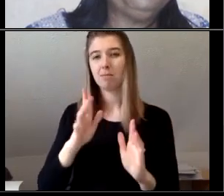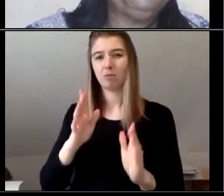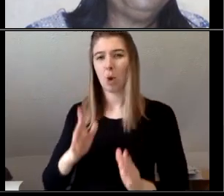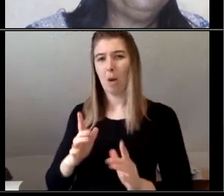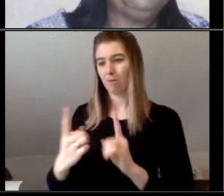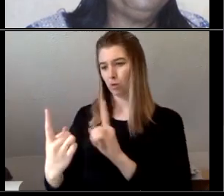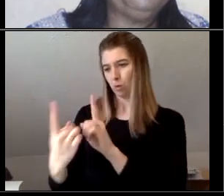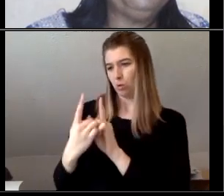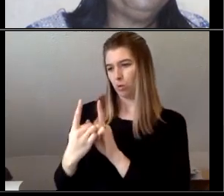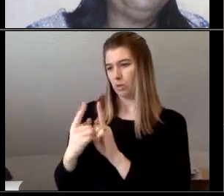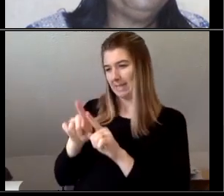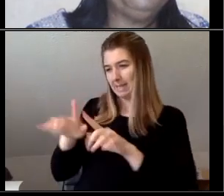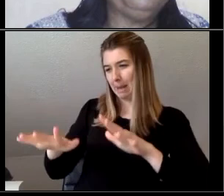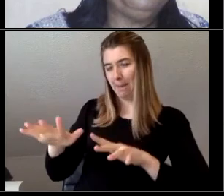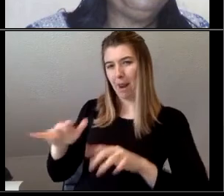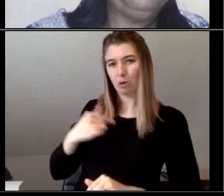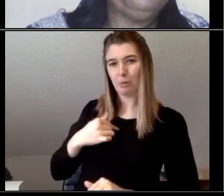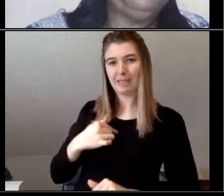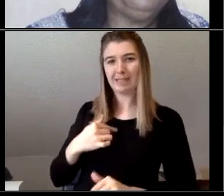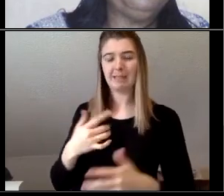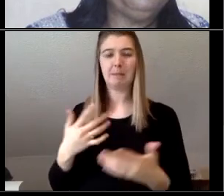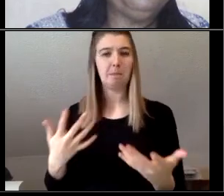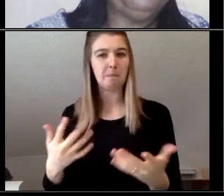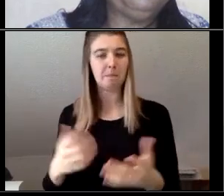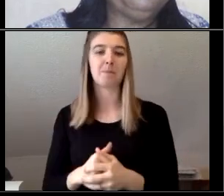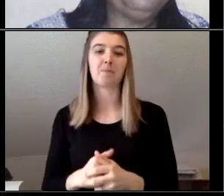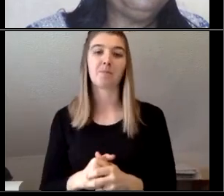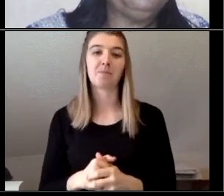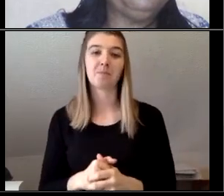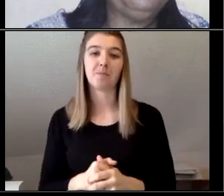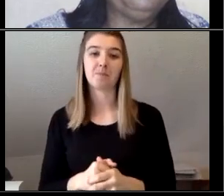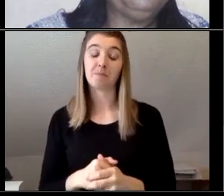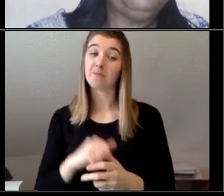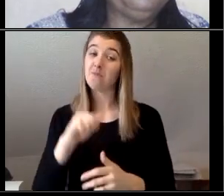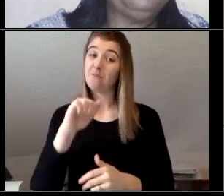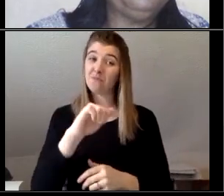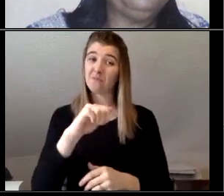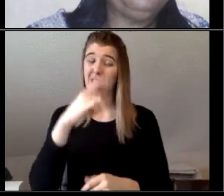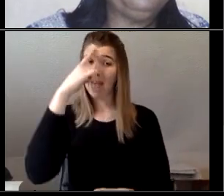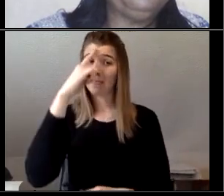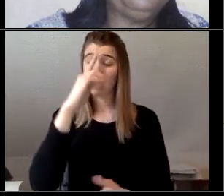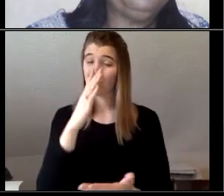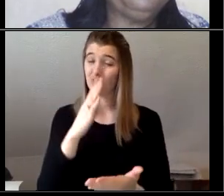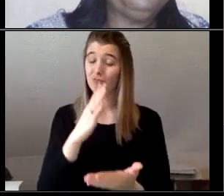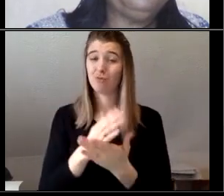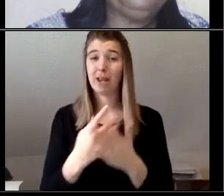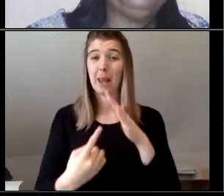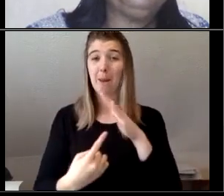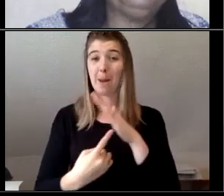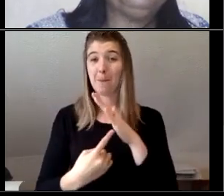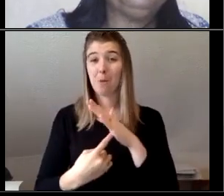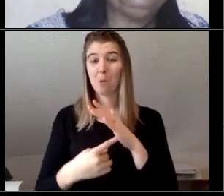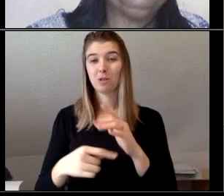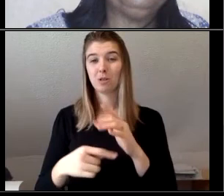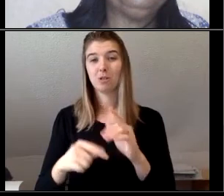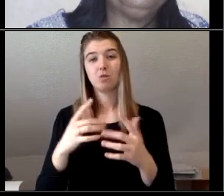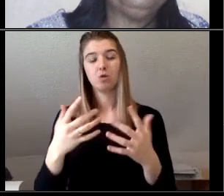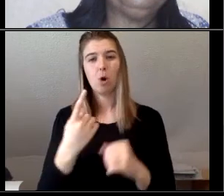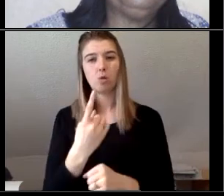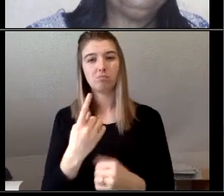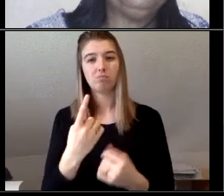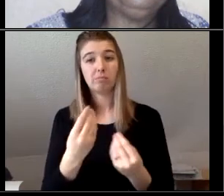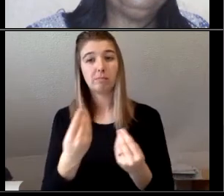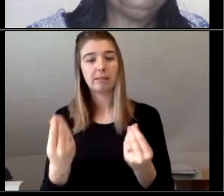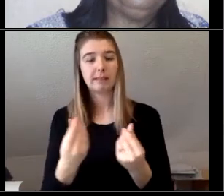you? Yeah, I think that's really important. I think there are two things that strike me here. There's reverse mentoring. So our